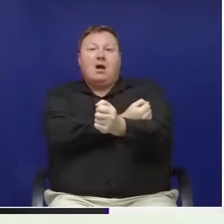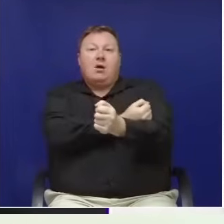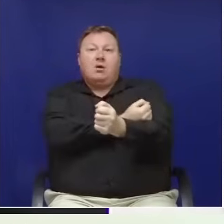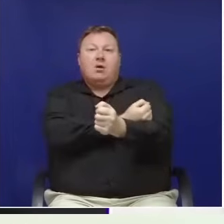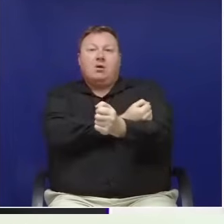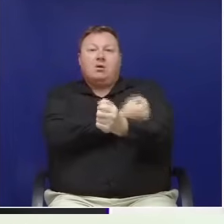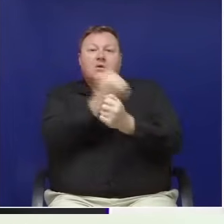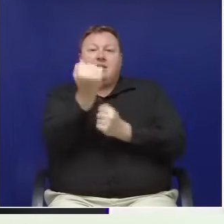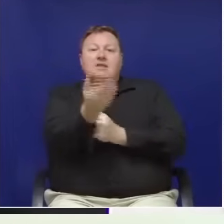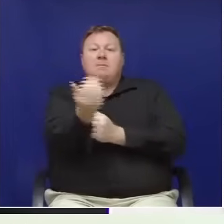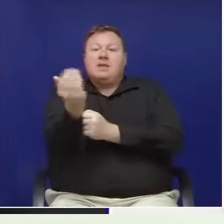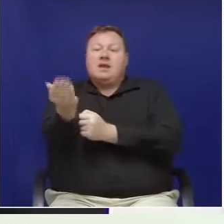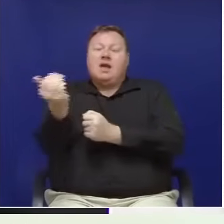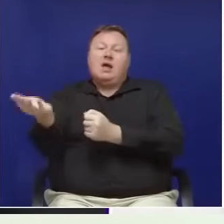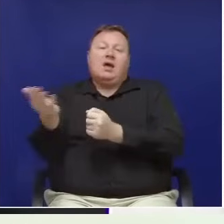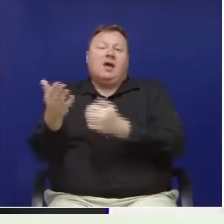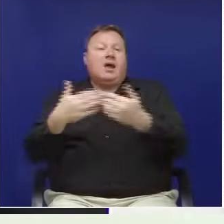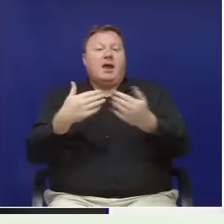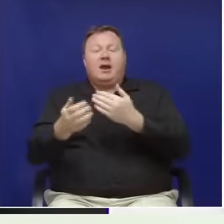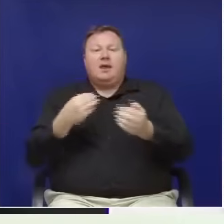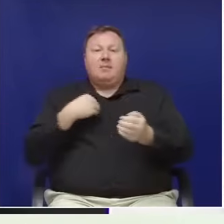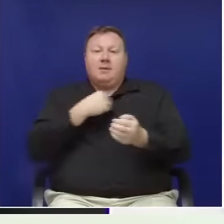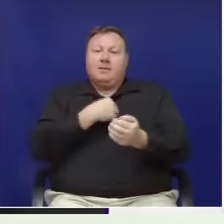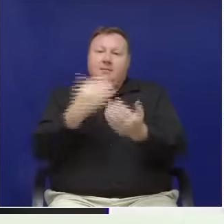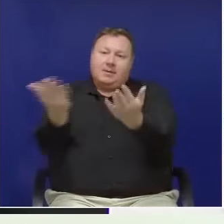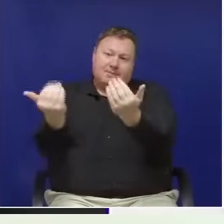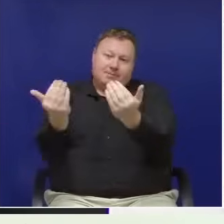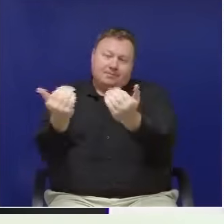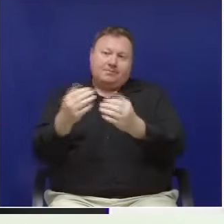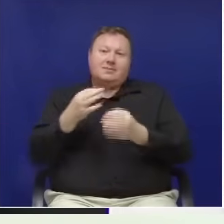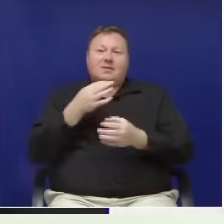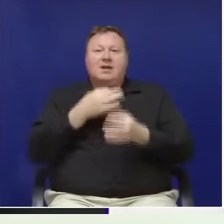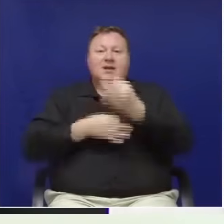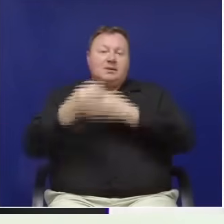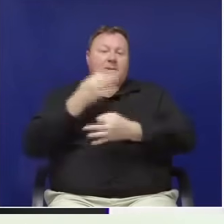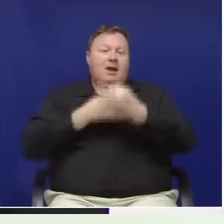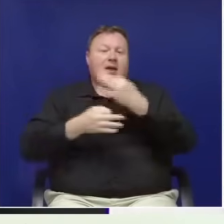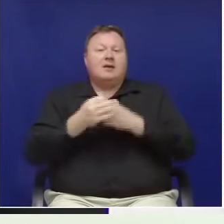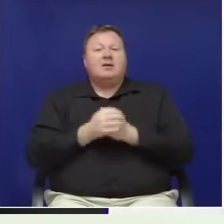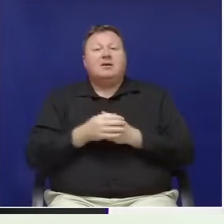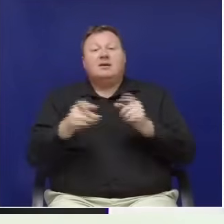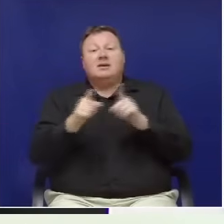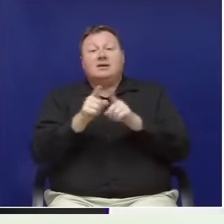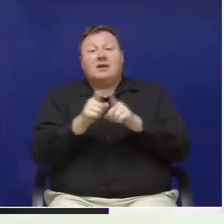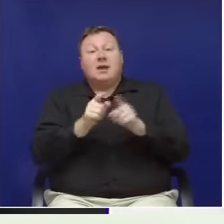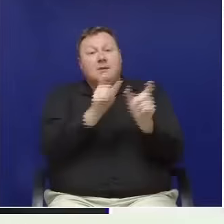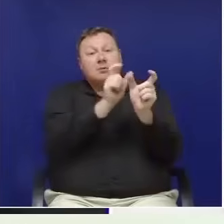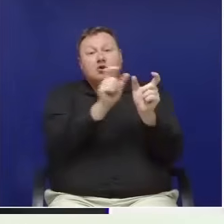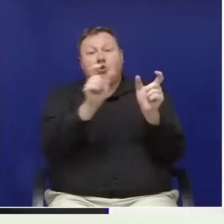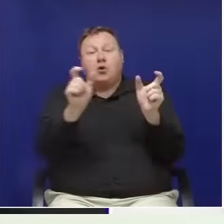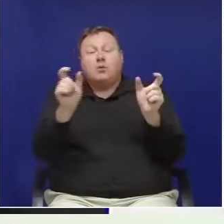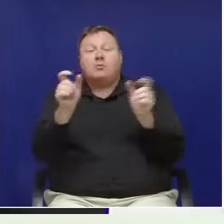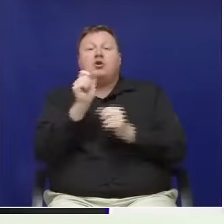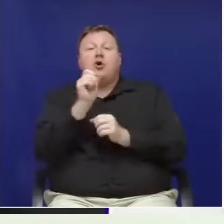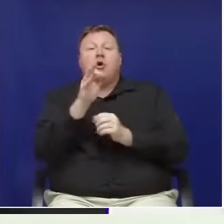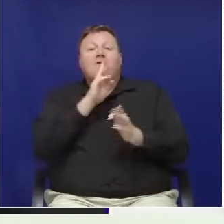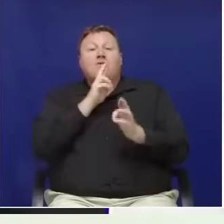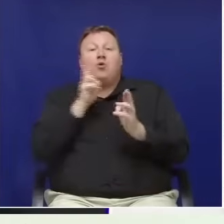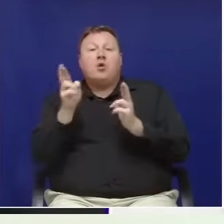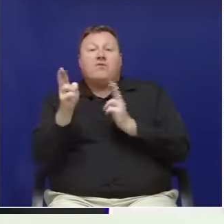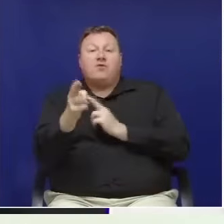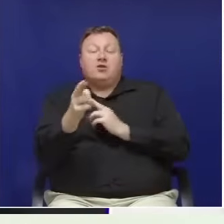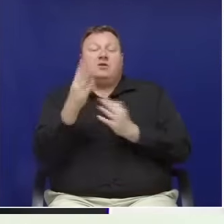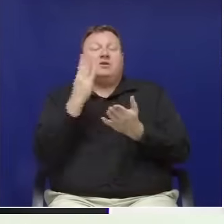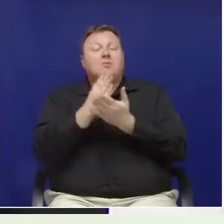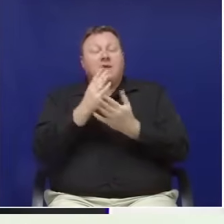any member, and also the terms of reference must be clarified when you approach the Department